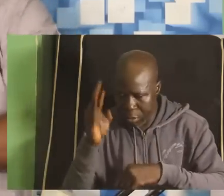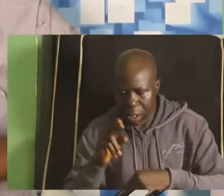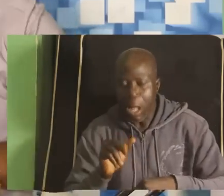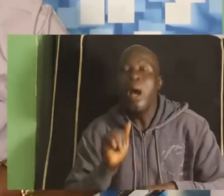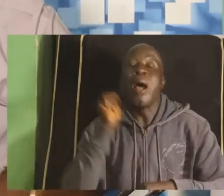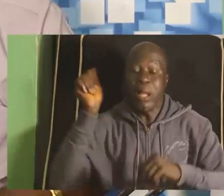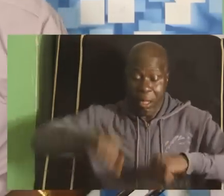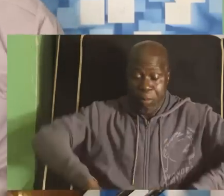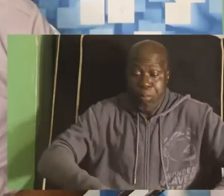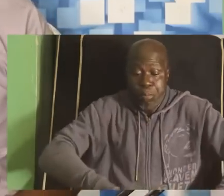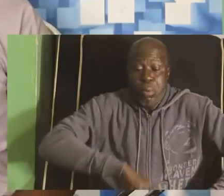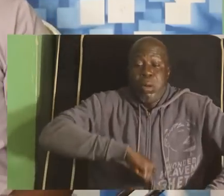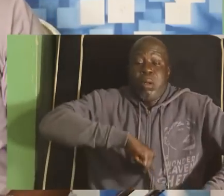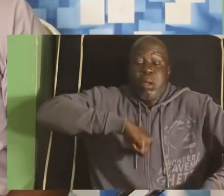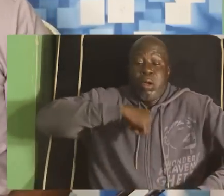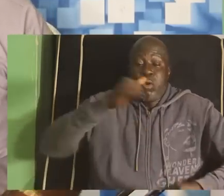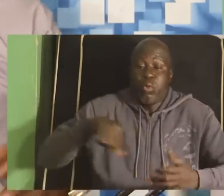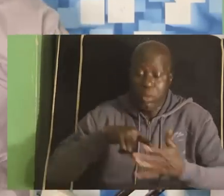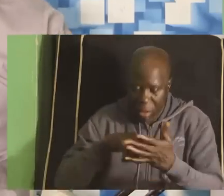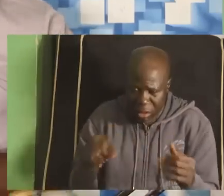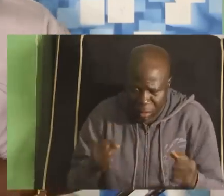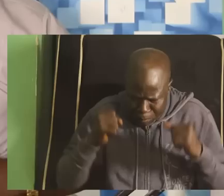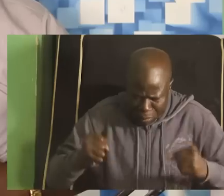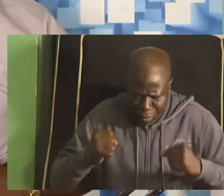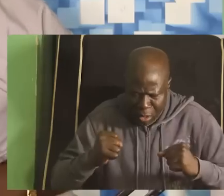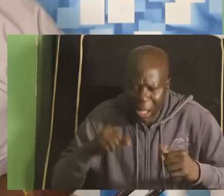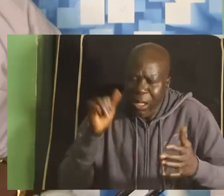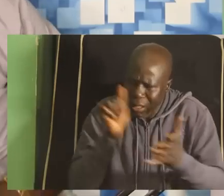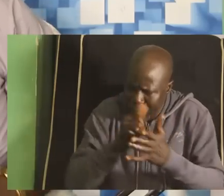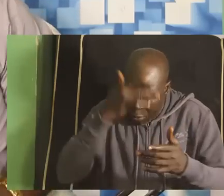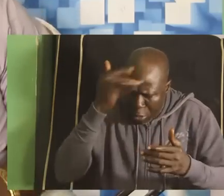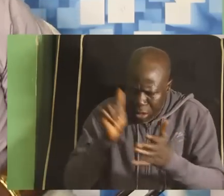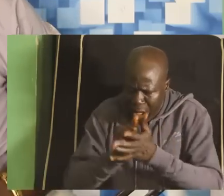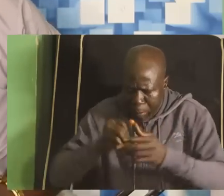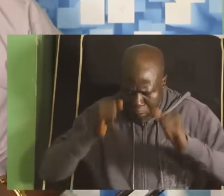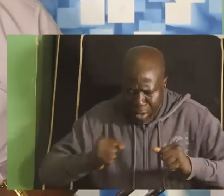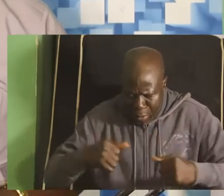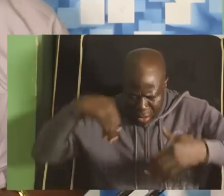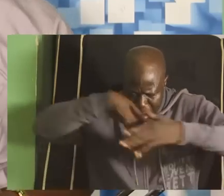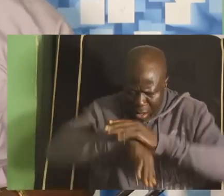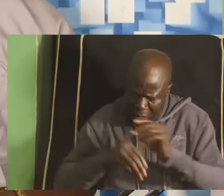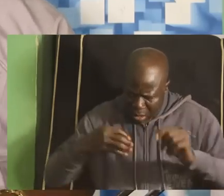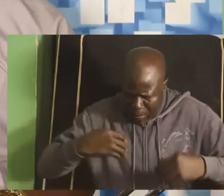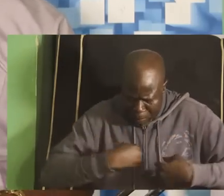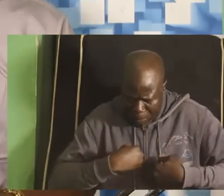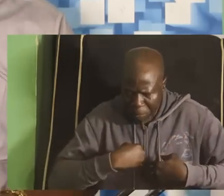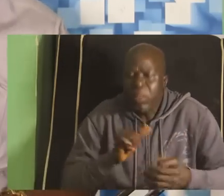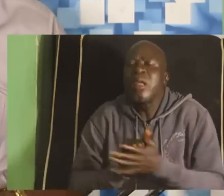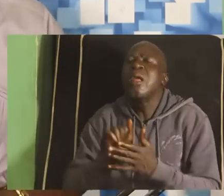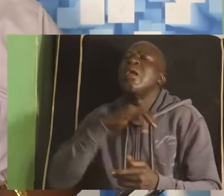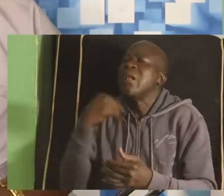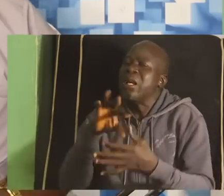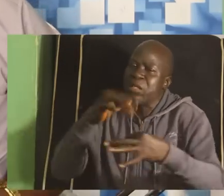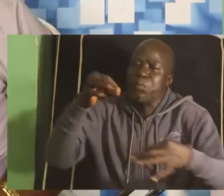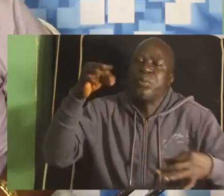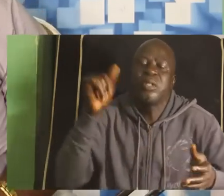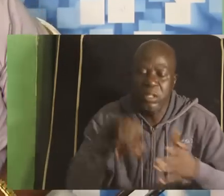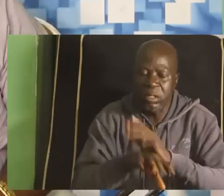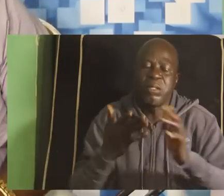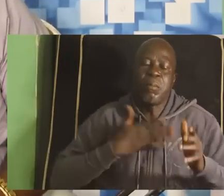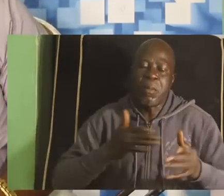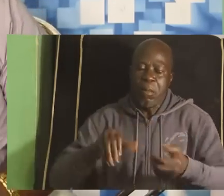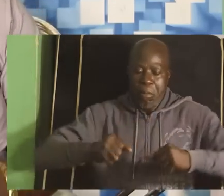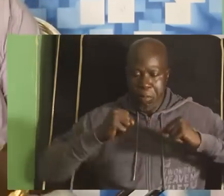I can bond with this power. Because that power dwells in me. Spirit is